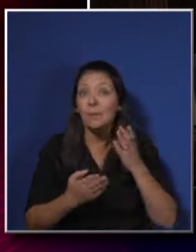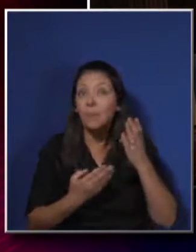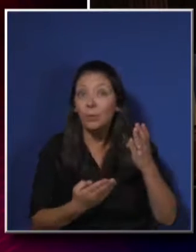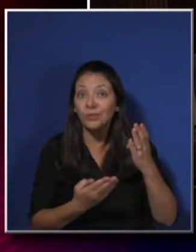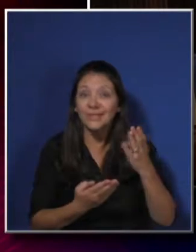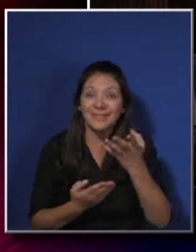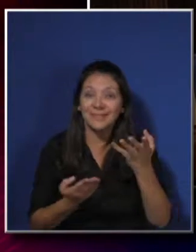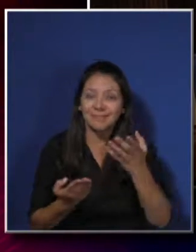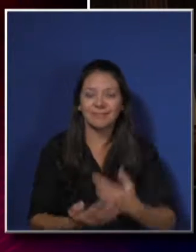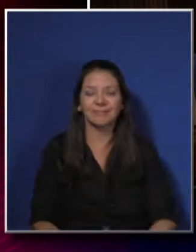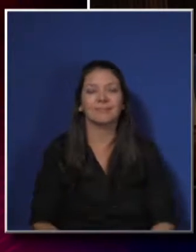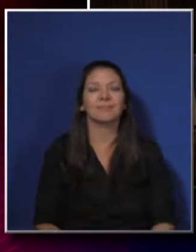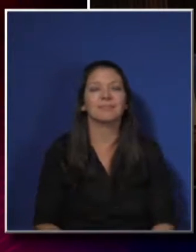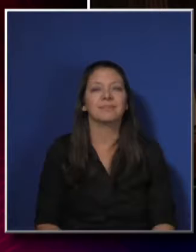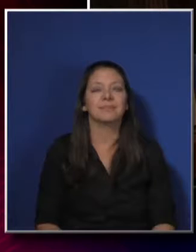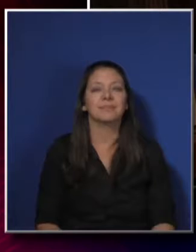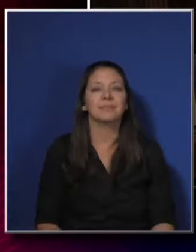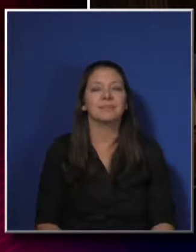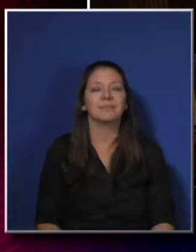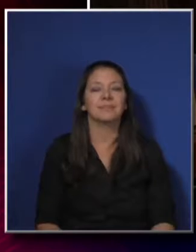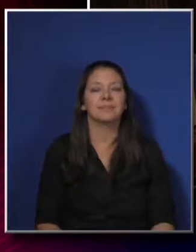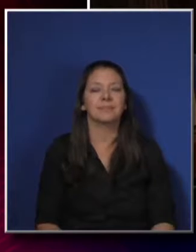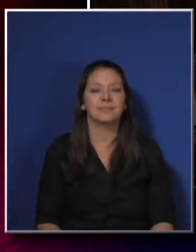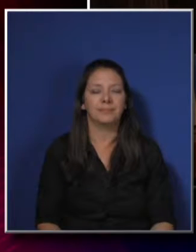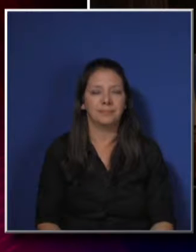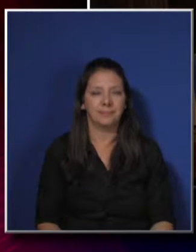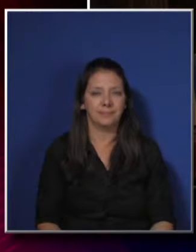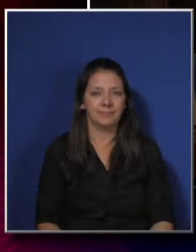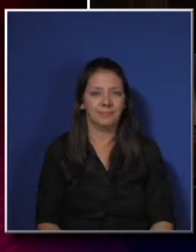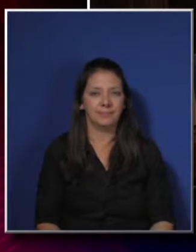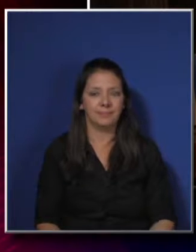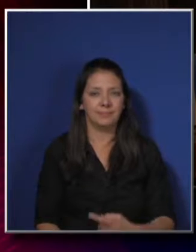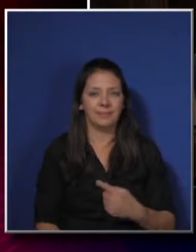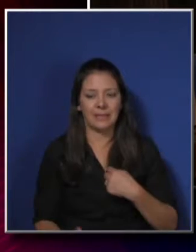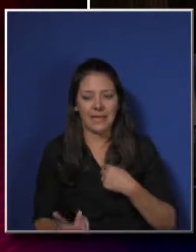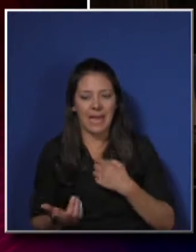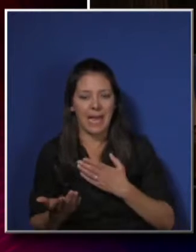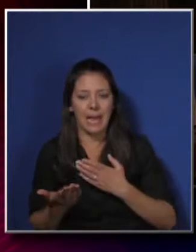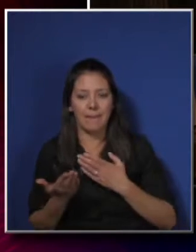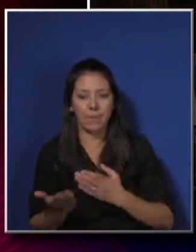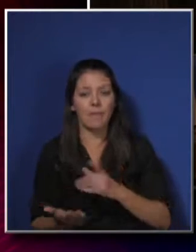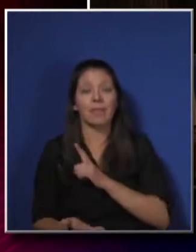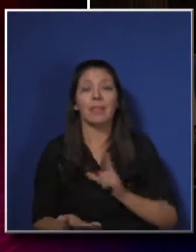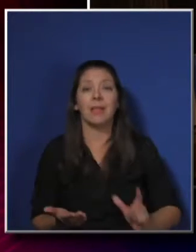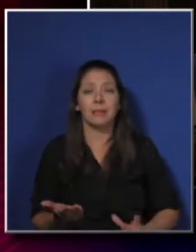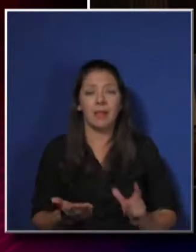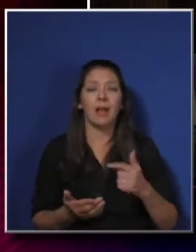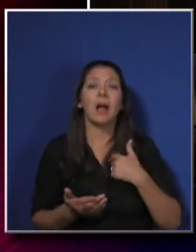motion? How do we start a motion? What should I say? Do we- I move to motion that,